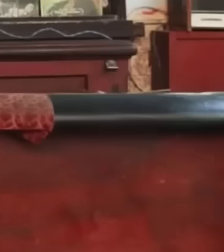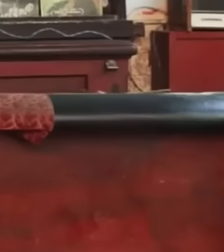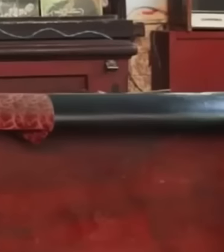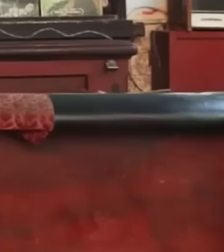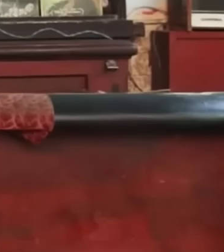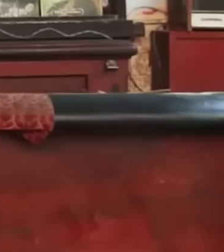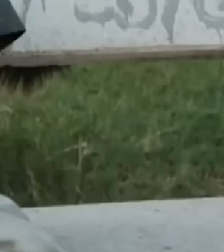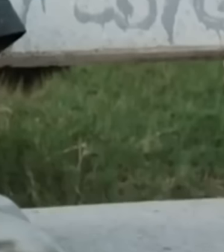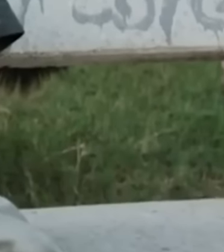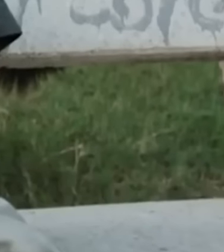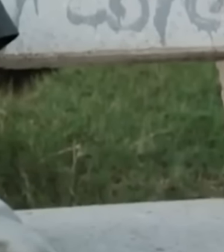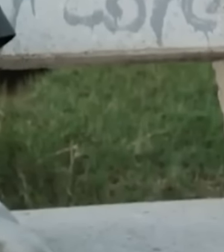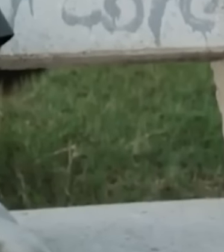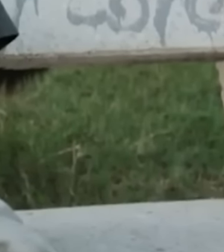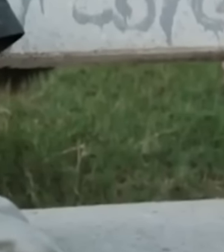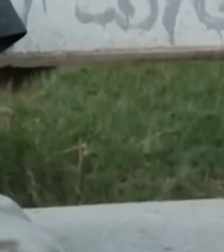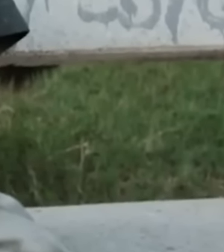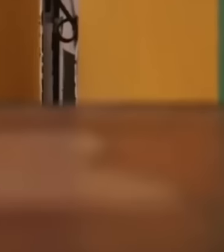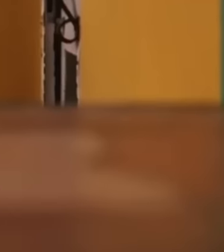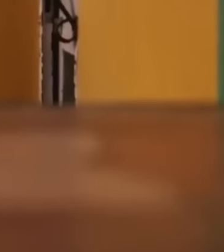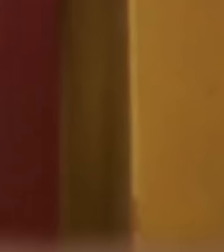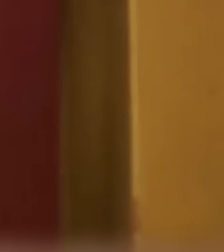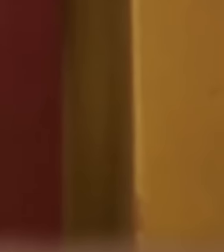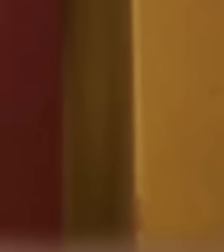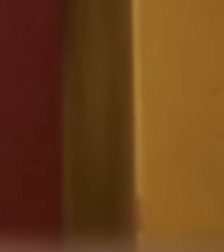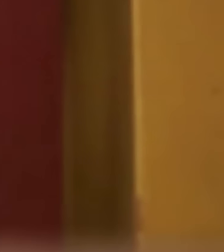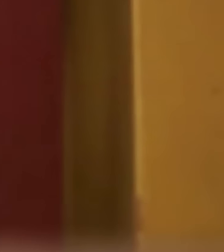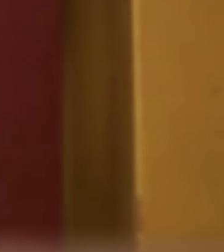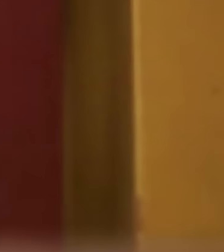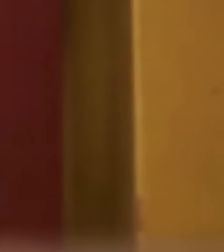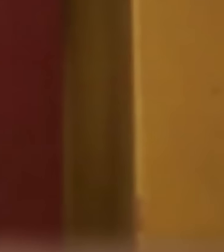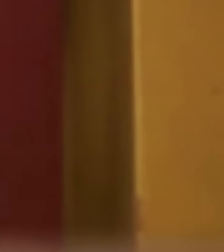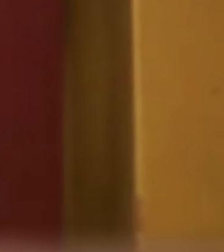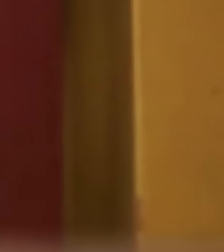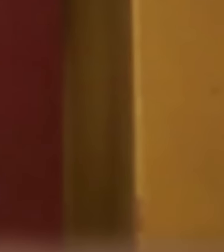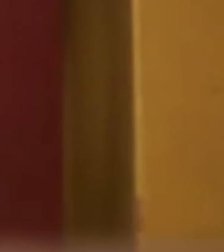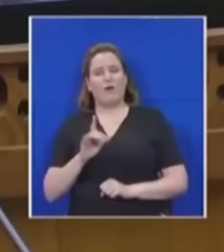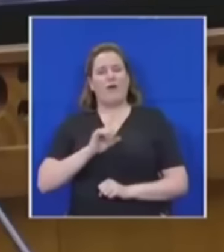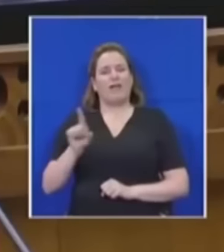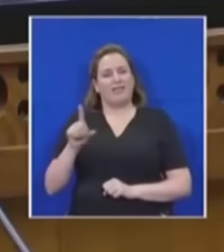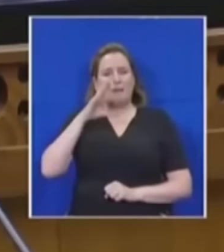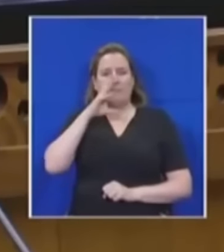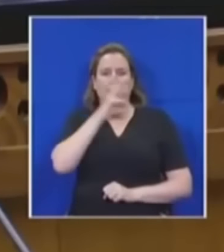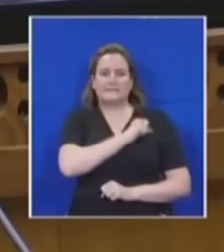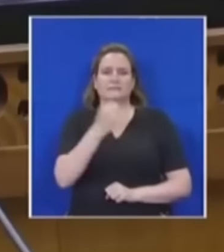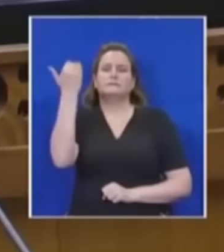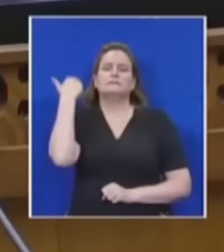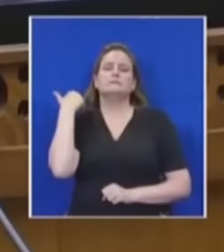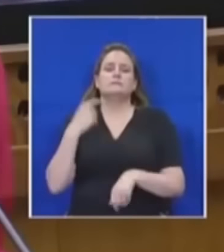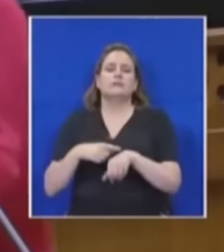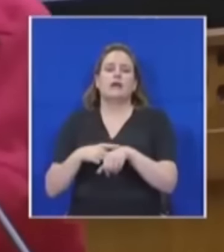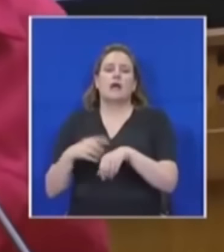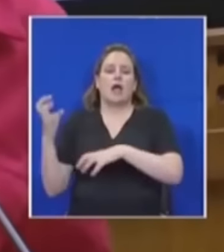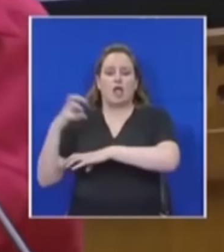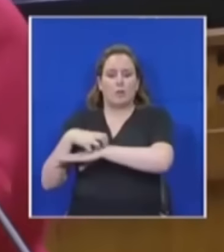their trade to go do remedial work in the private sector. This guy's an engineer, but he's cooking in a private restaurant. But we can talk today